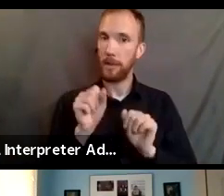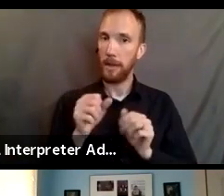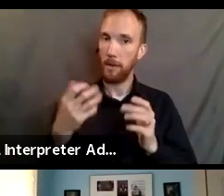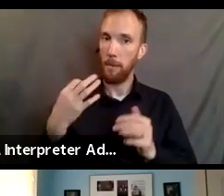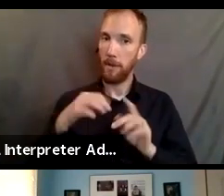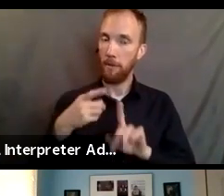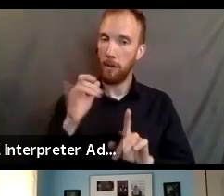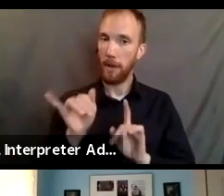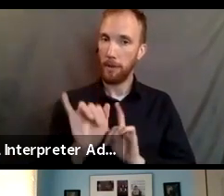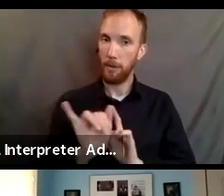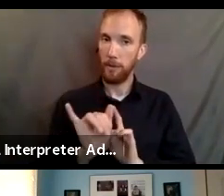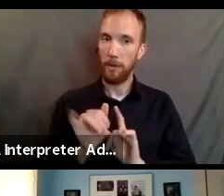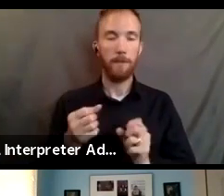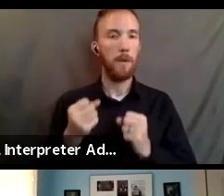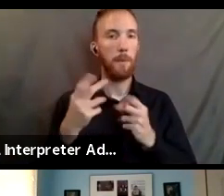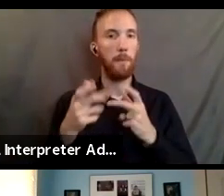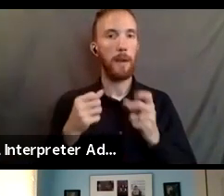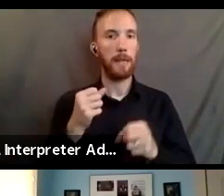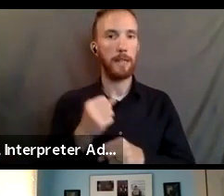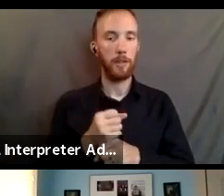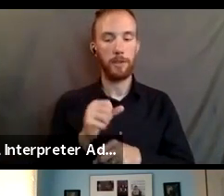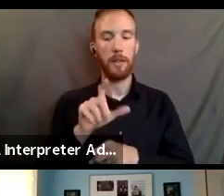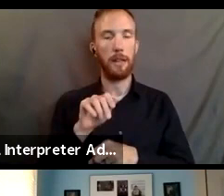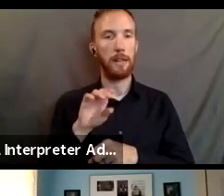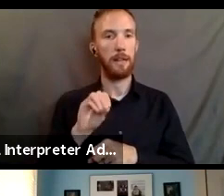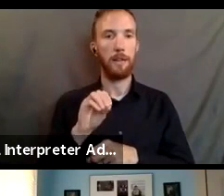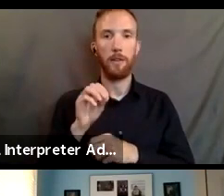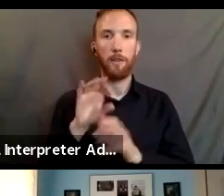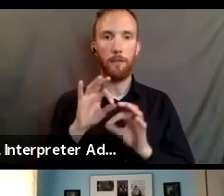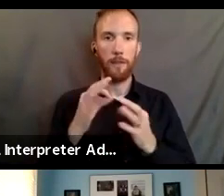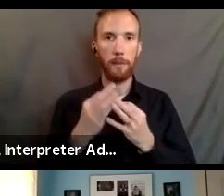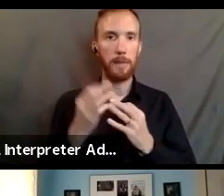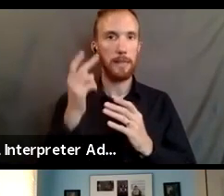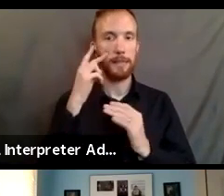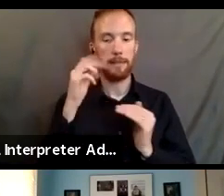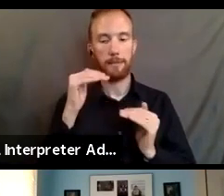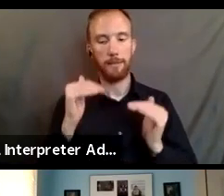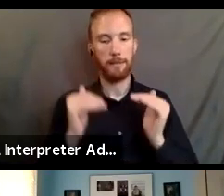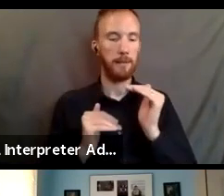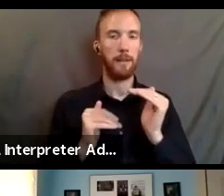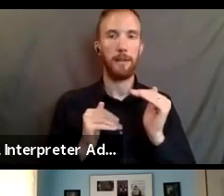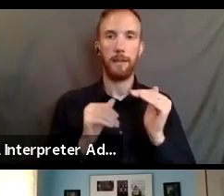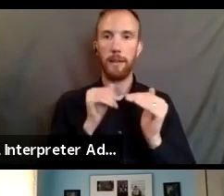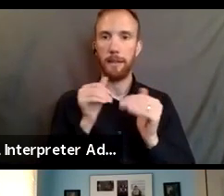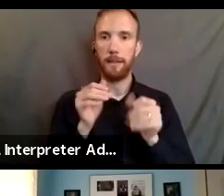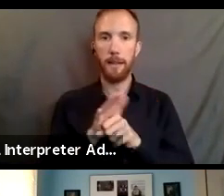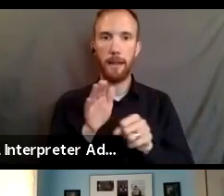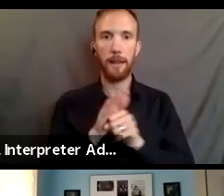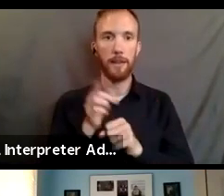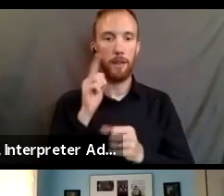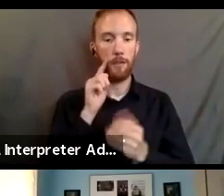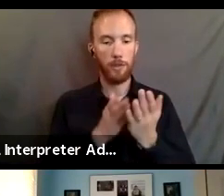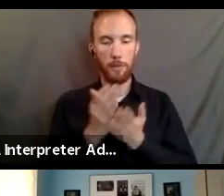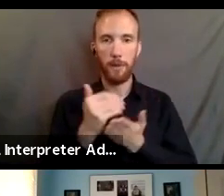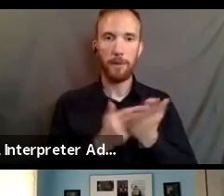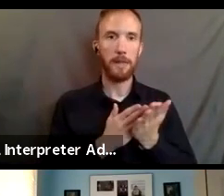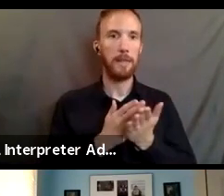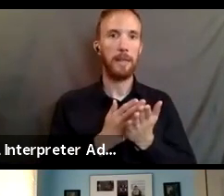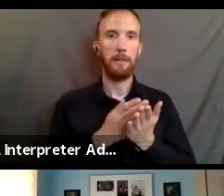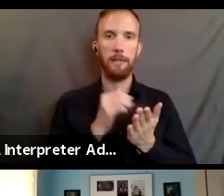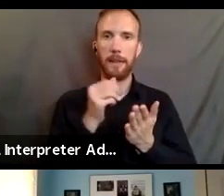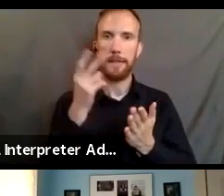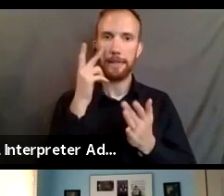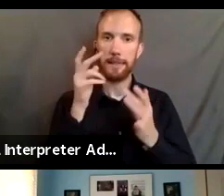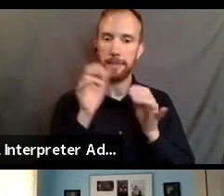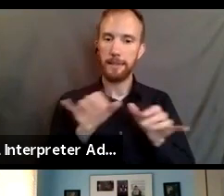families have experienced inequities lack of transparency and inconsistencies from cps as members of the